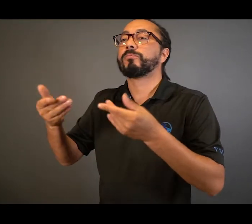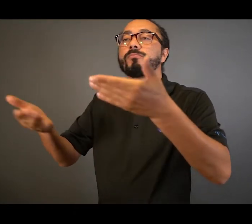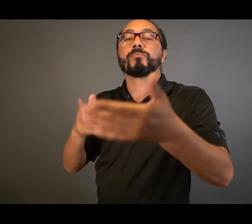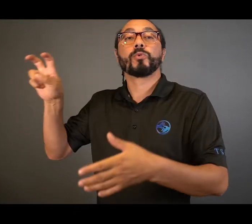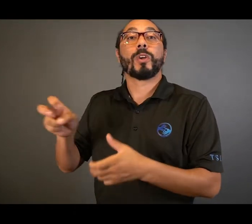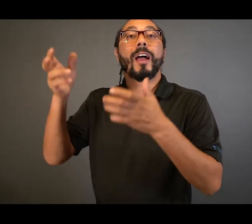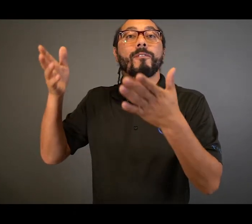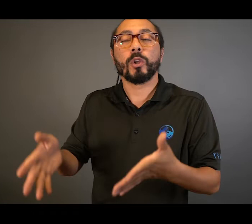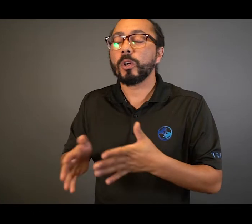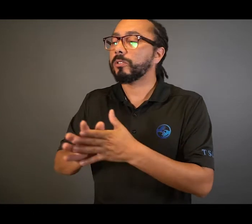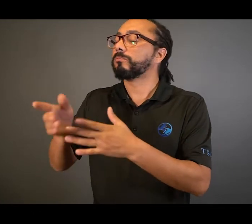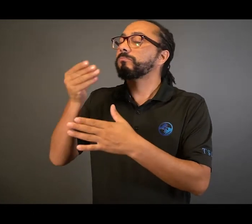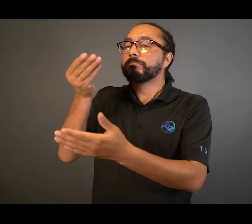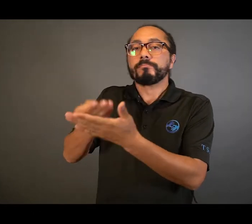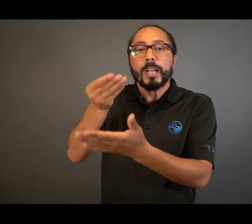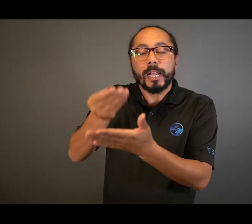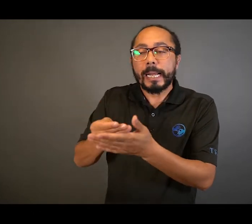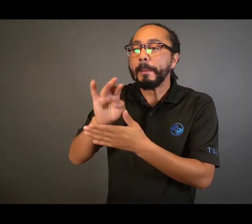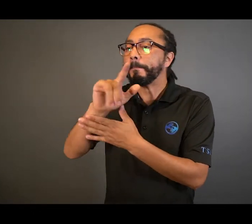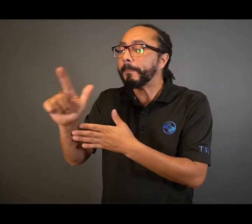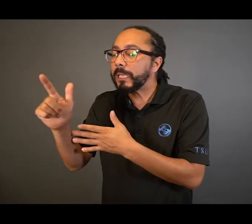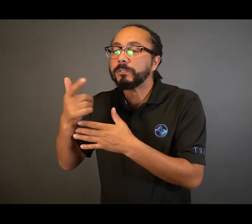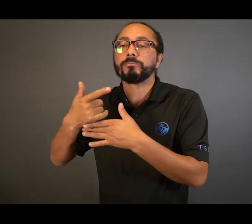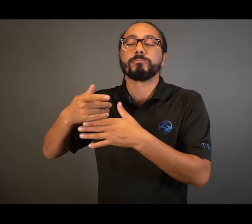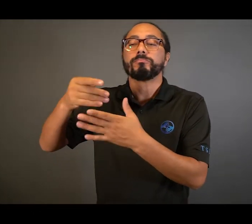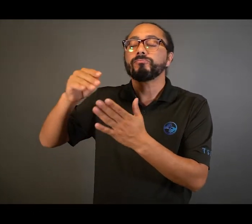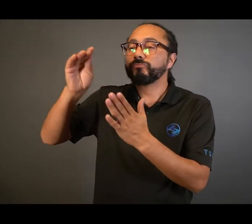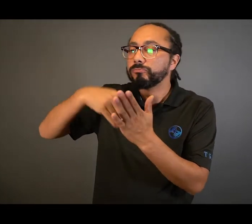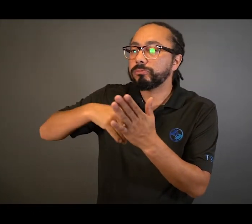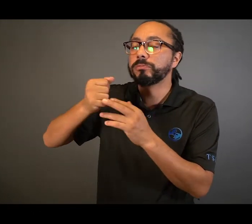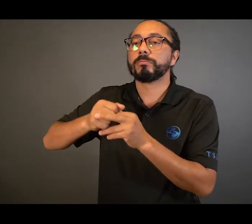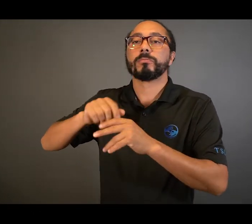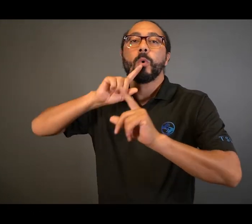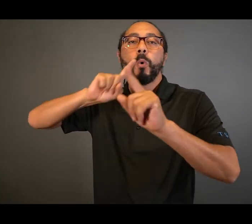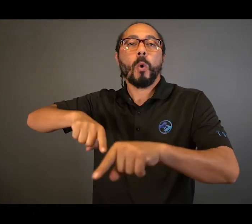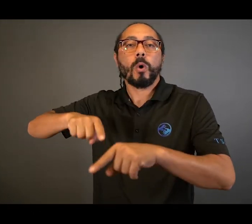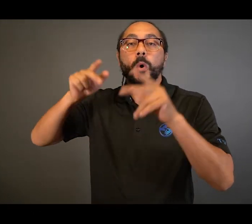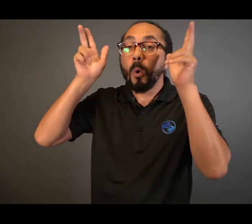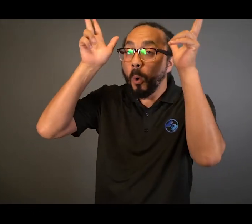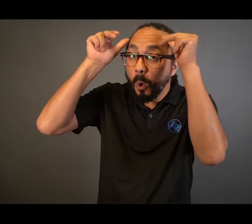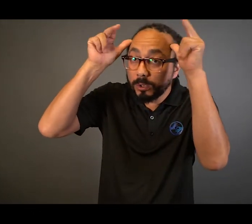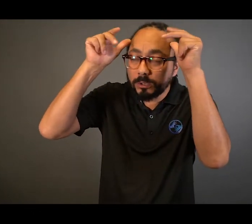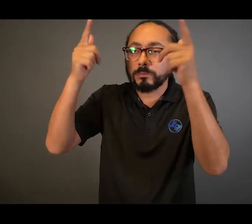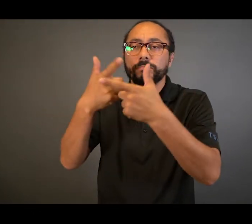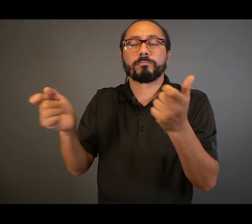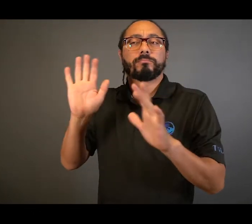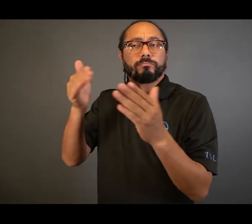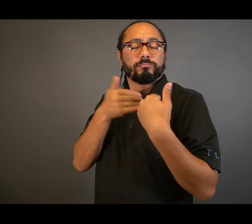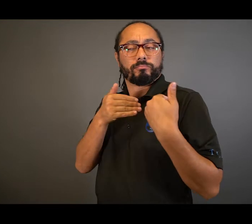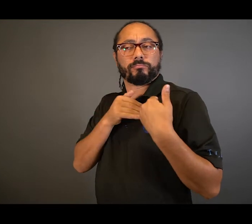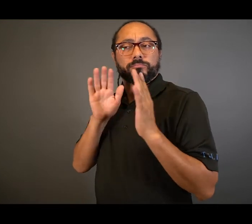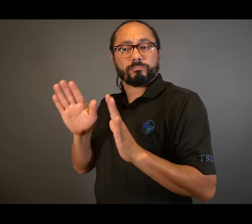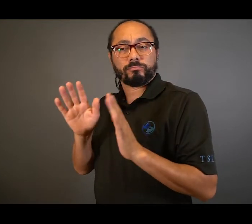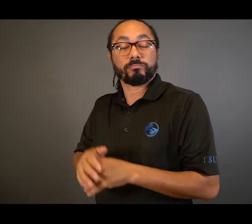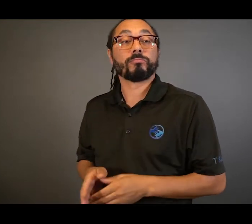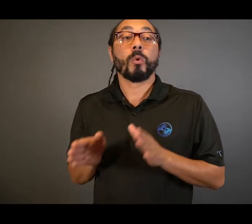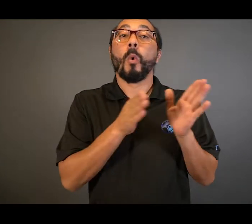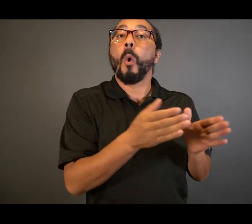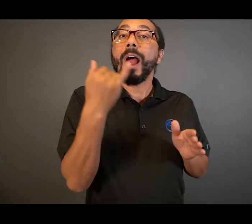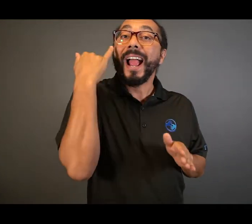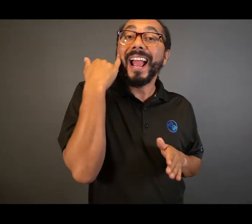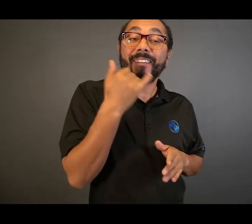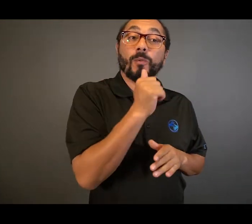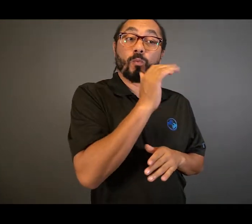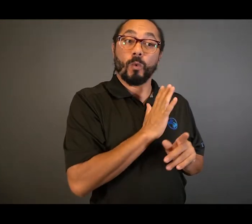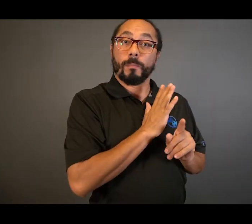receiving travelers, settling bills, ordering horses, and such duties, or widows